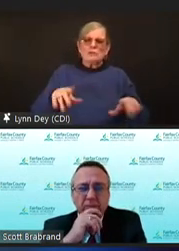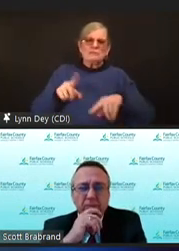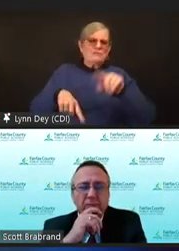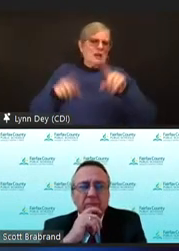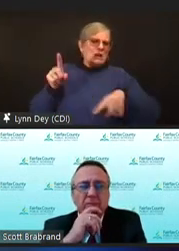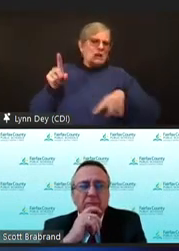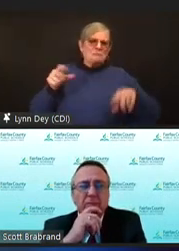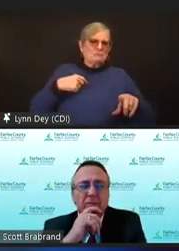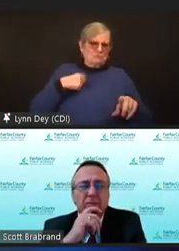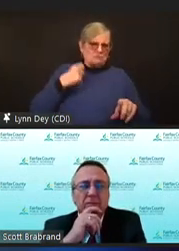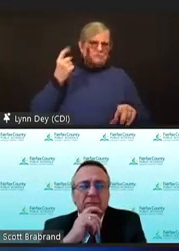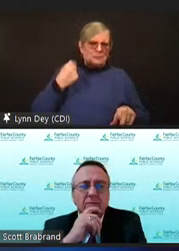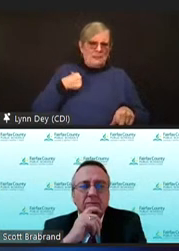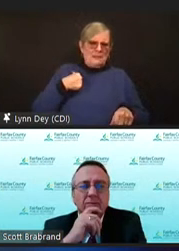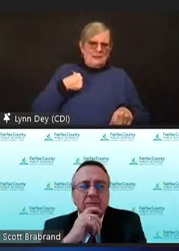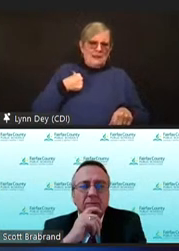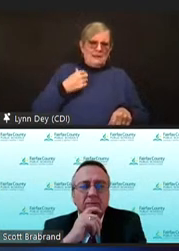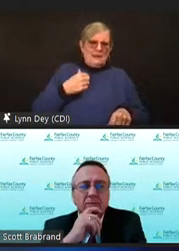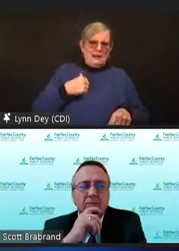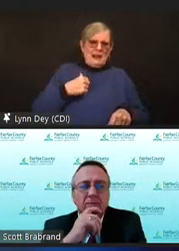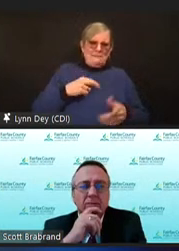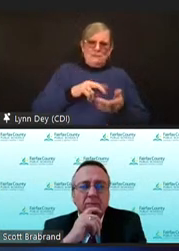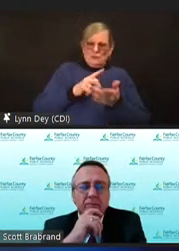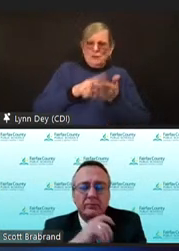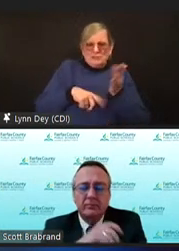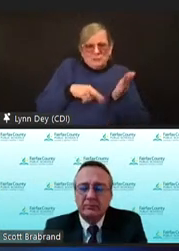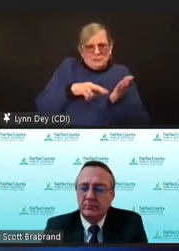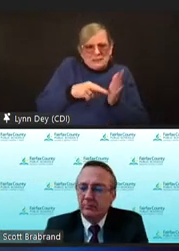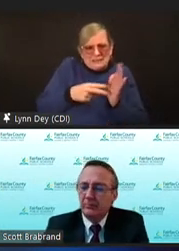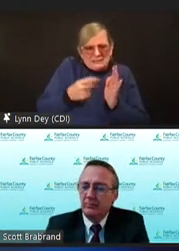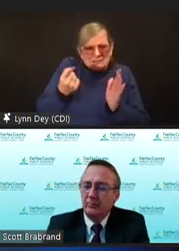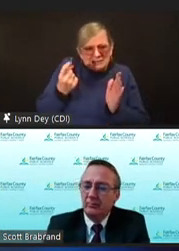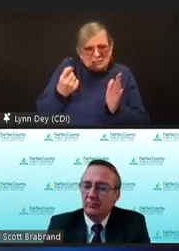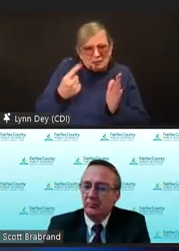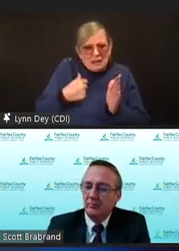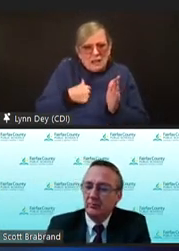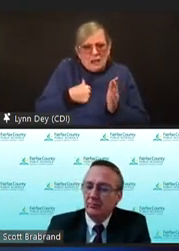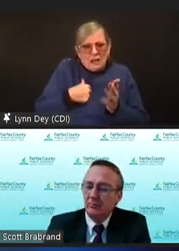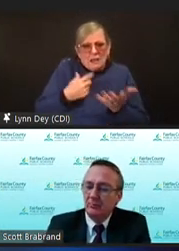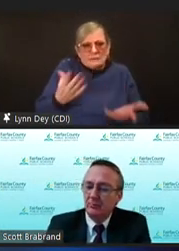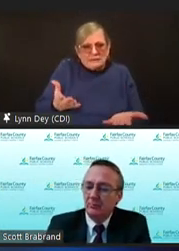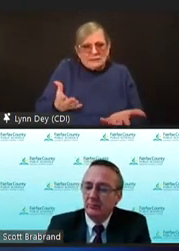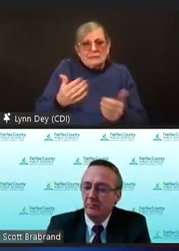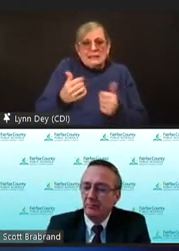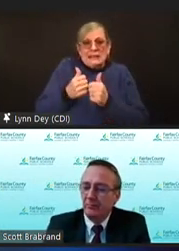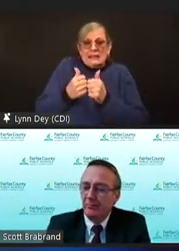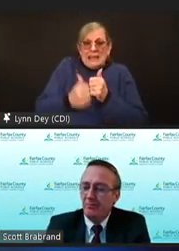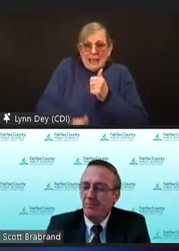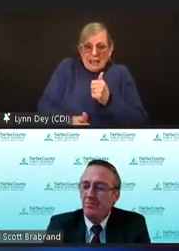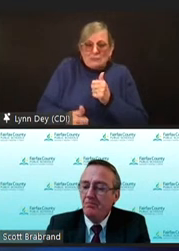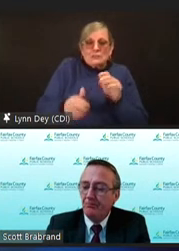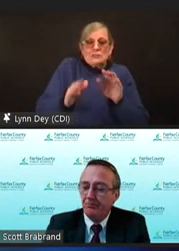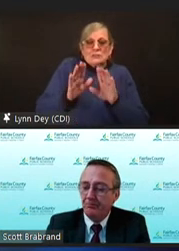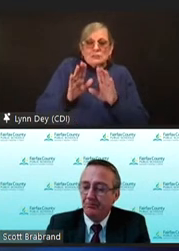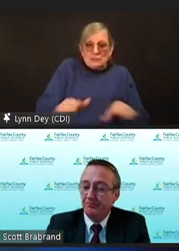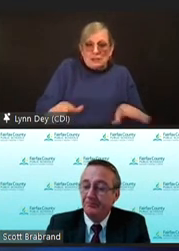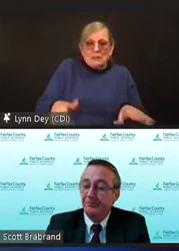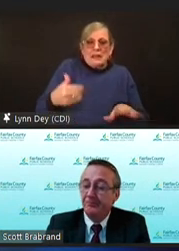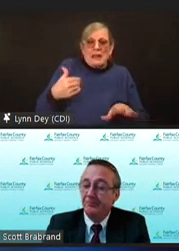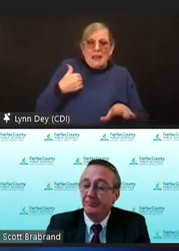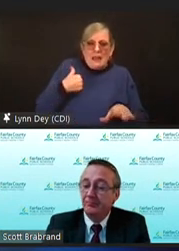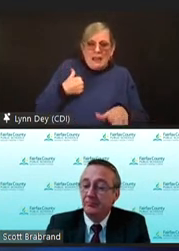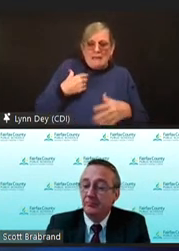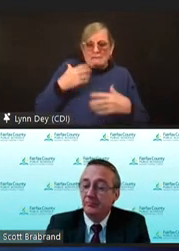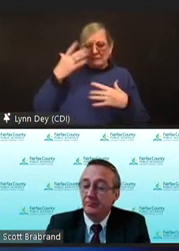saying. And it frustrates me a lot, you know, not every kid has the same health conditions. I understand that every kid is